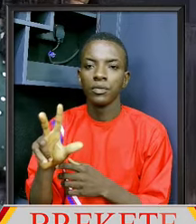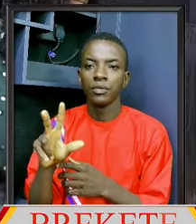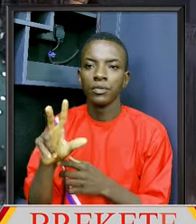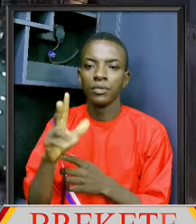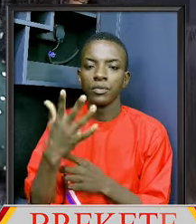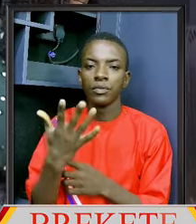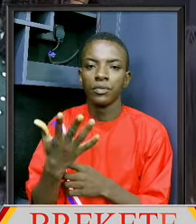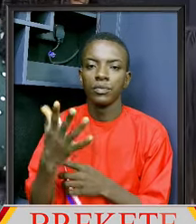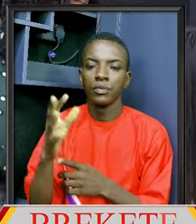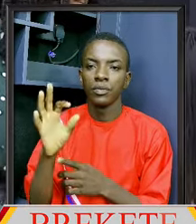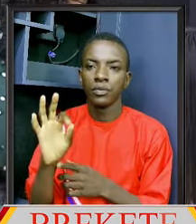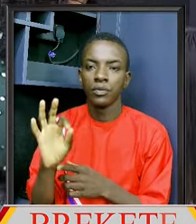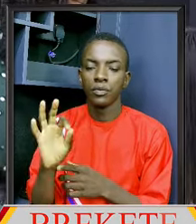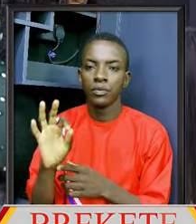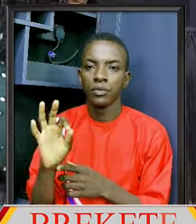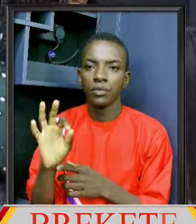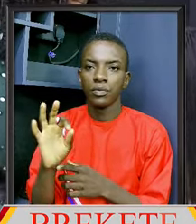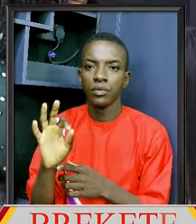59